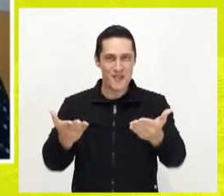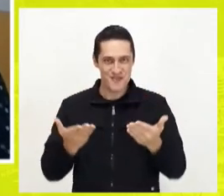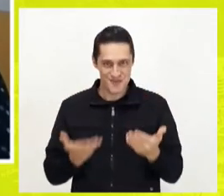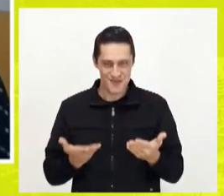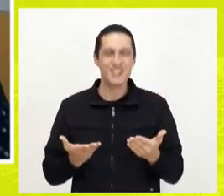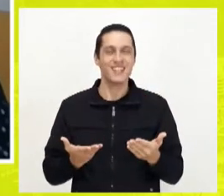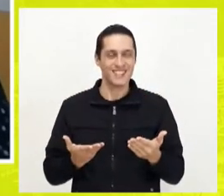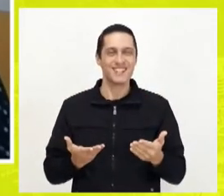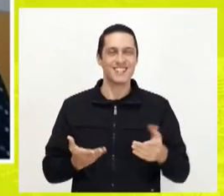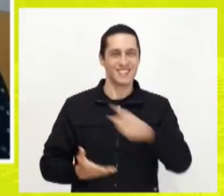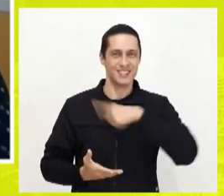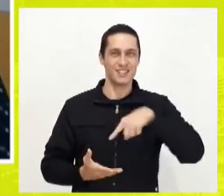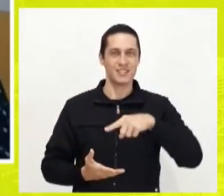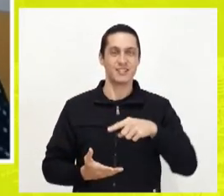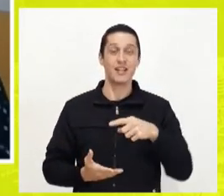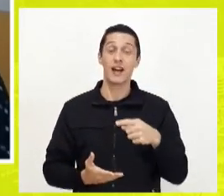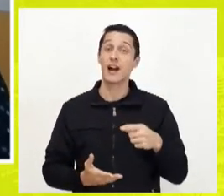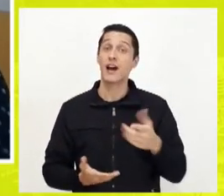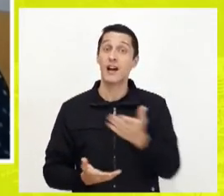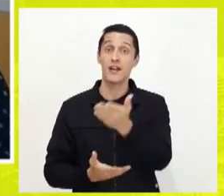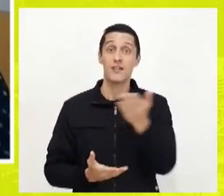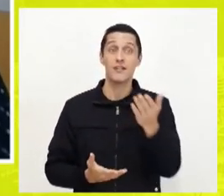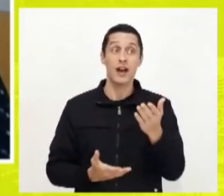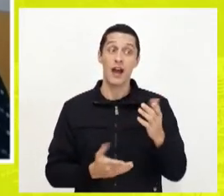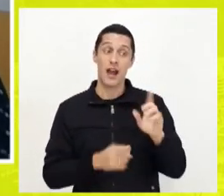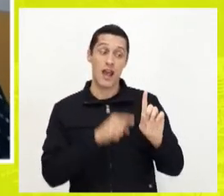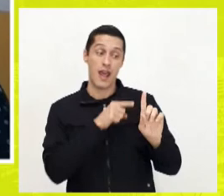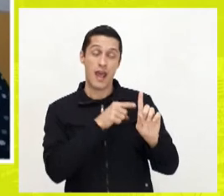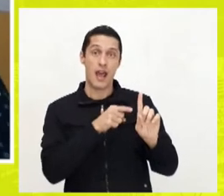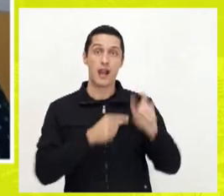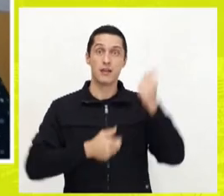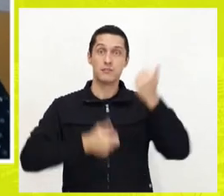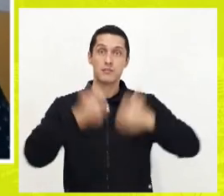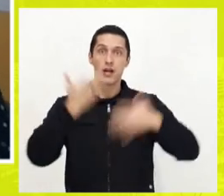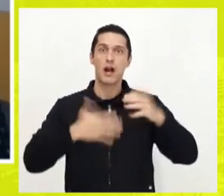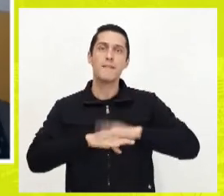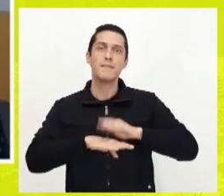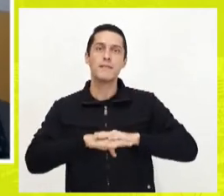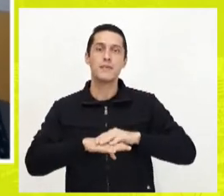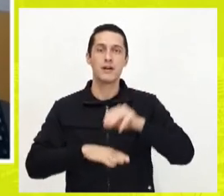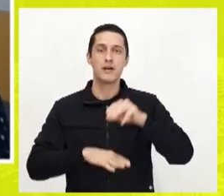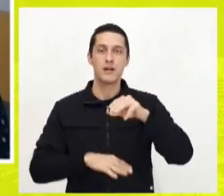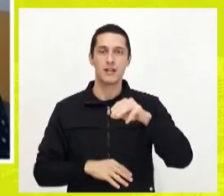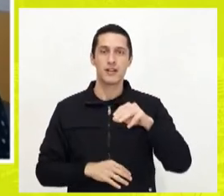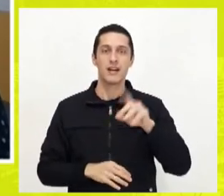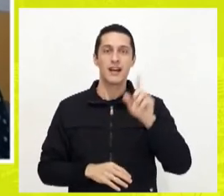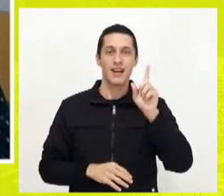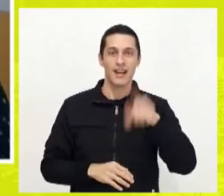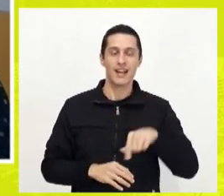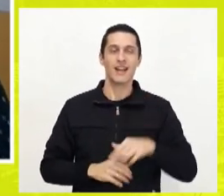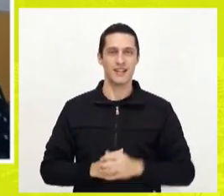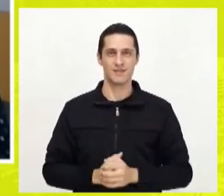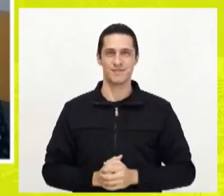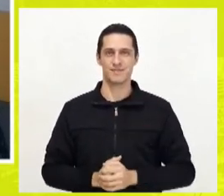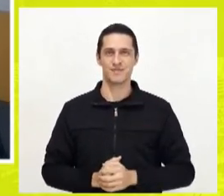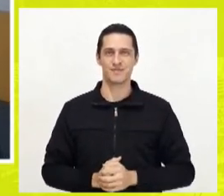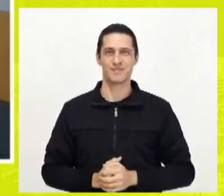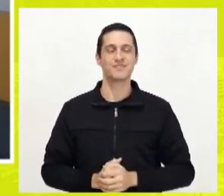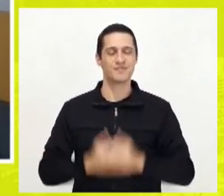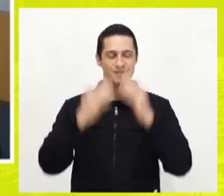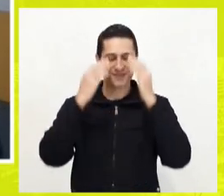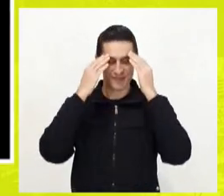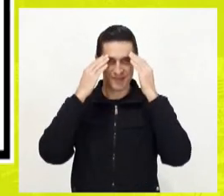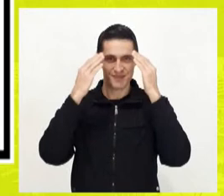consider miss infocomm open and who's going to talk by hacks actually is connie monseja thank